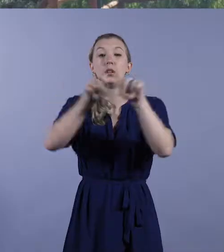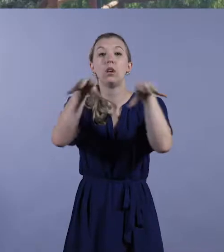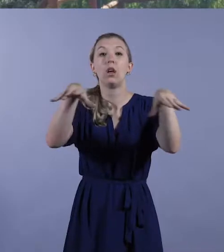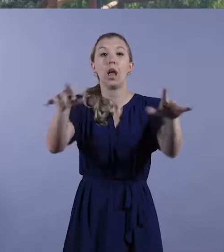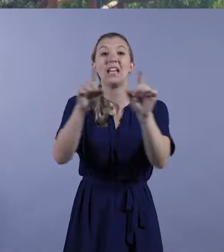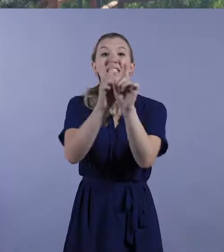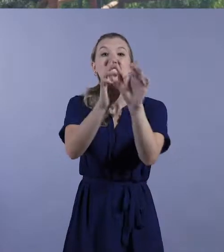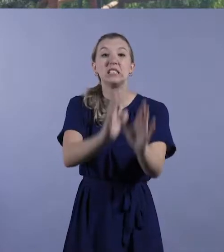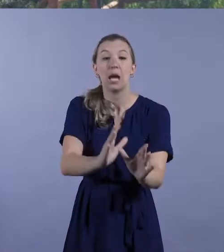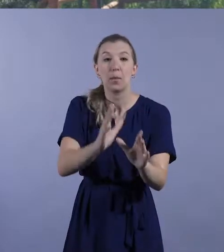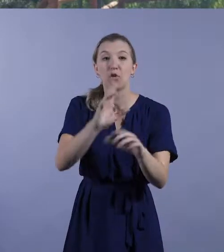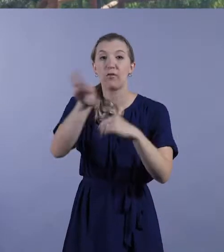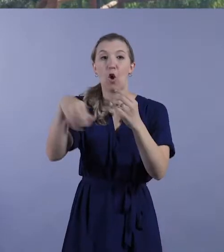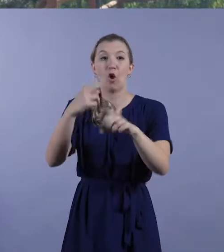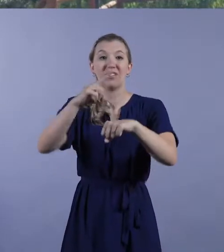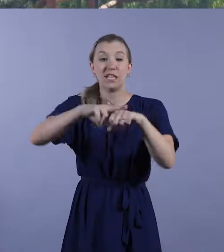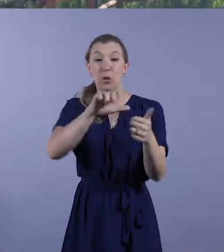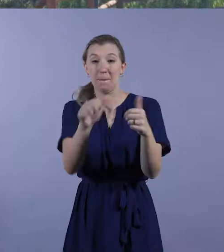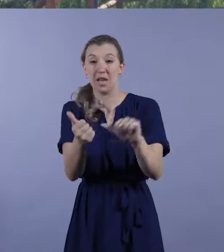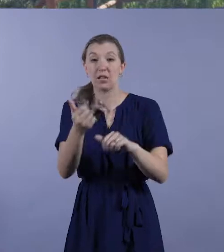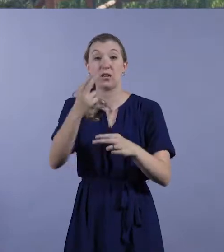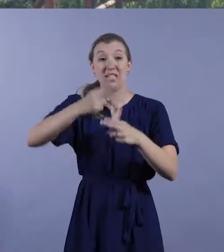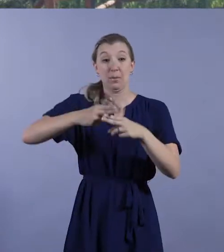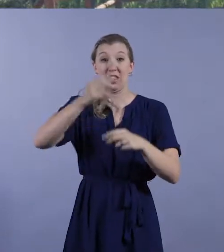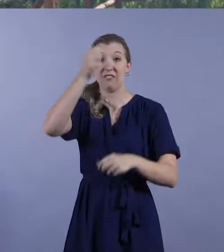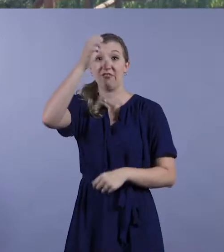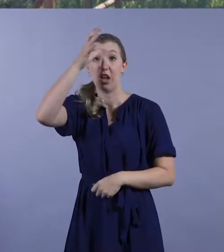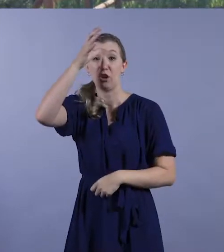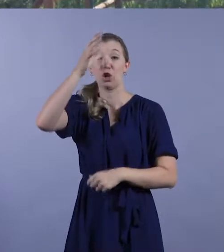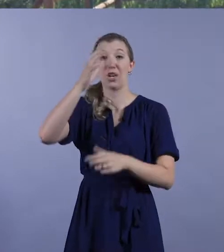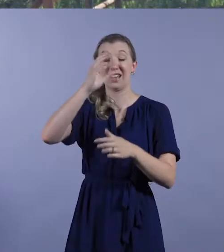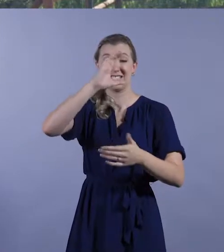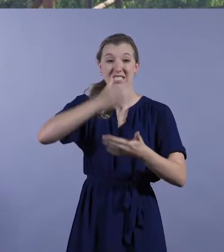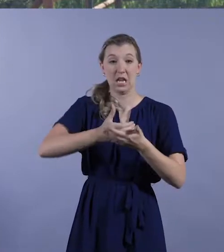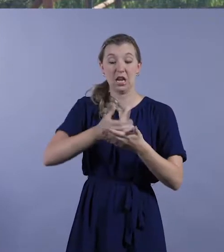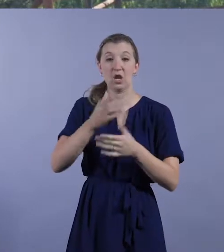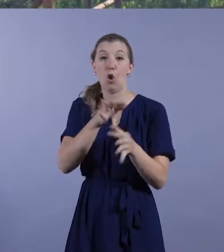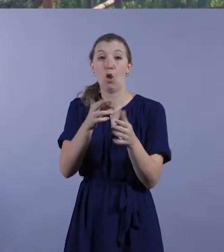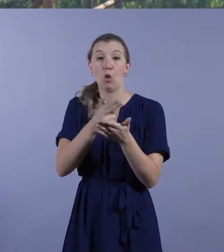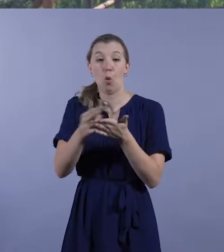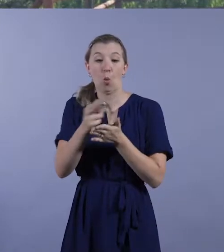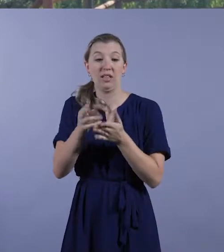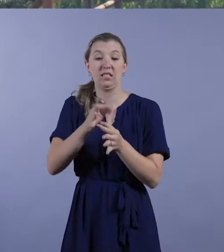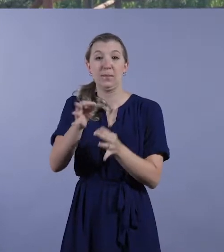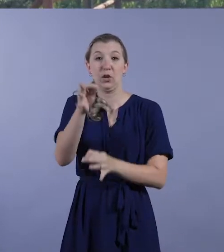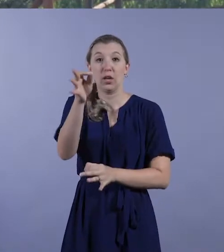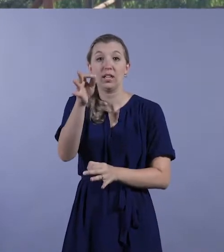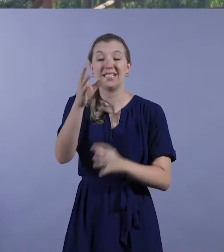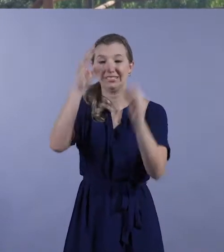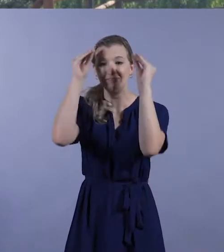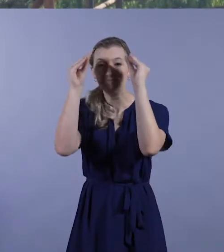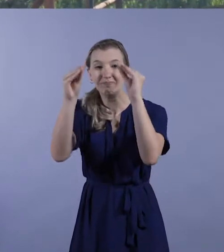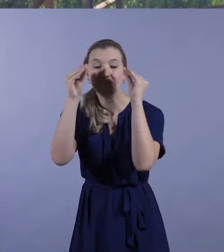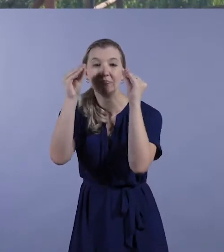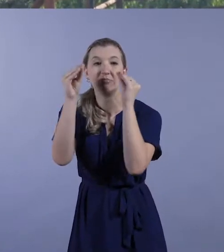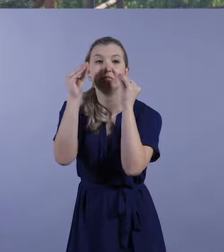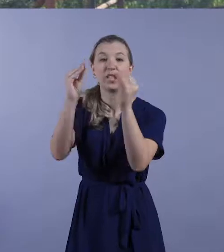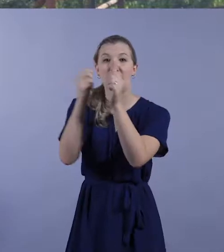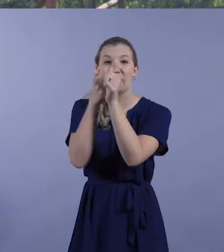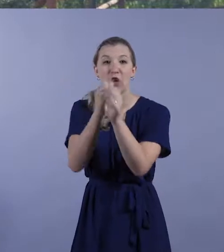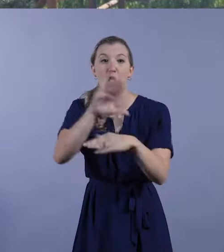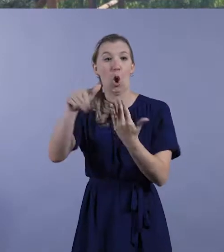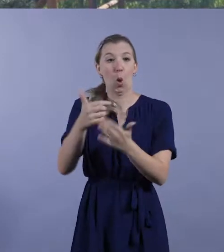nations, baptizing them in the name of the Father and of the Son and of the Holy Spirit, teaching them to observe all that